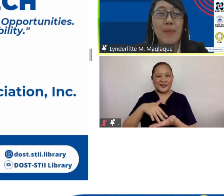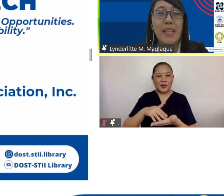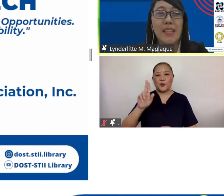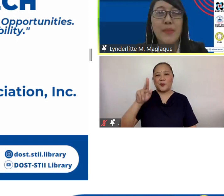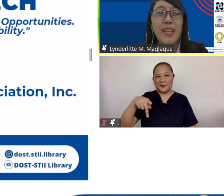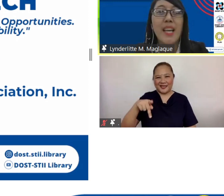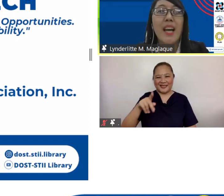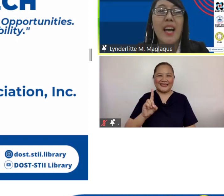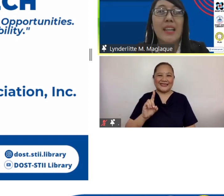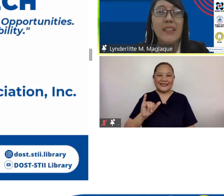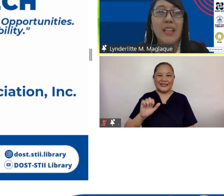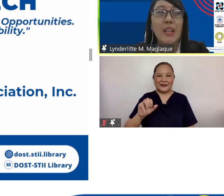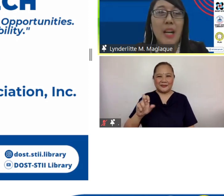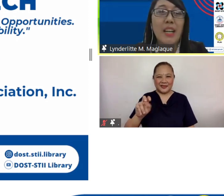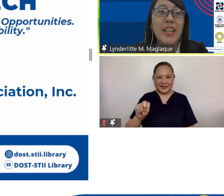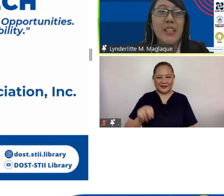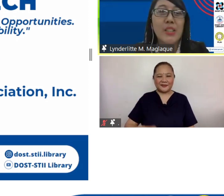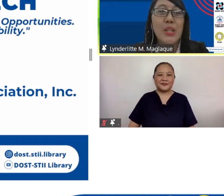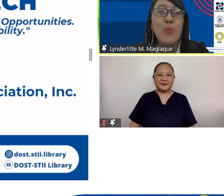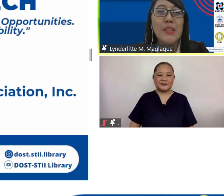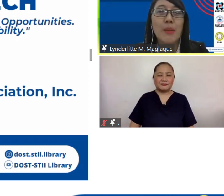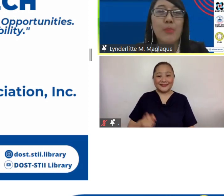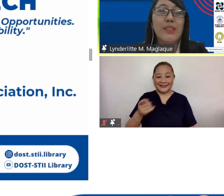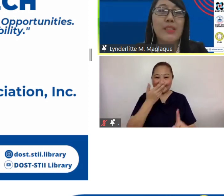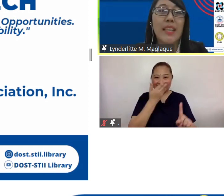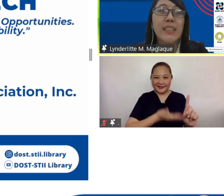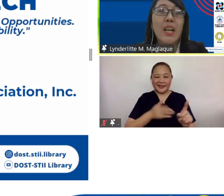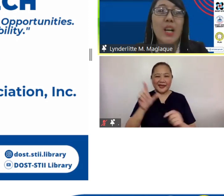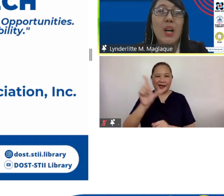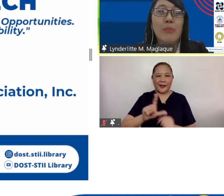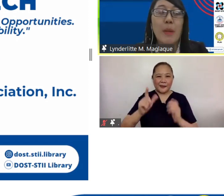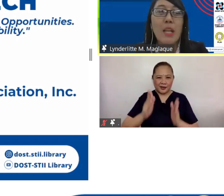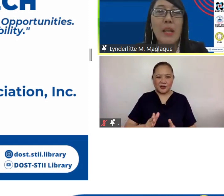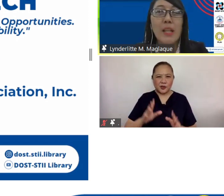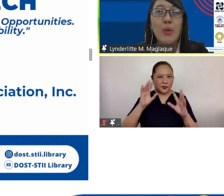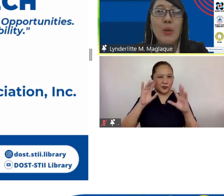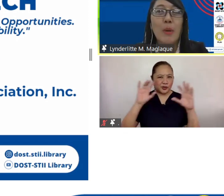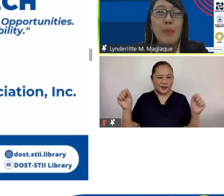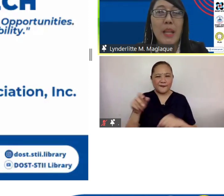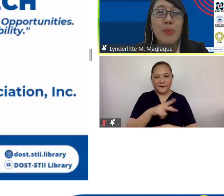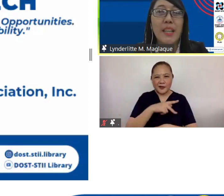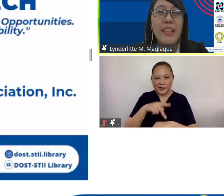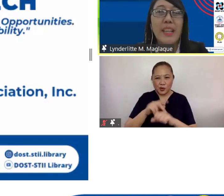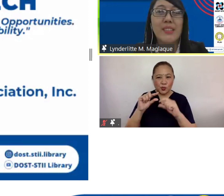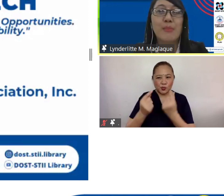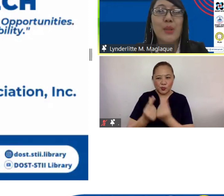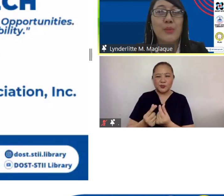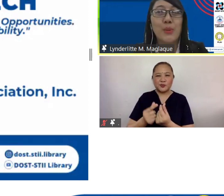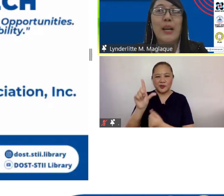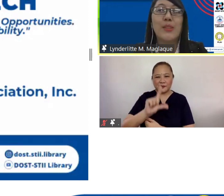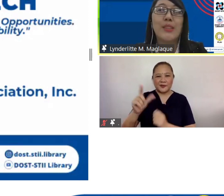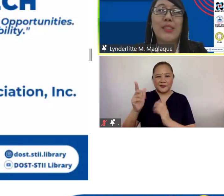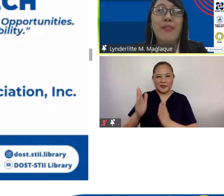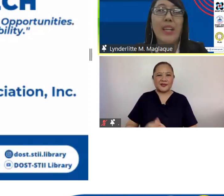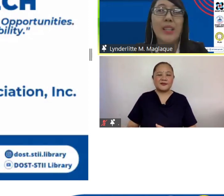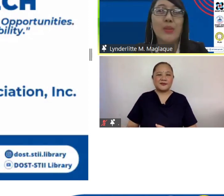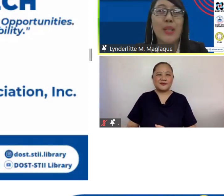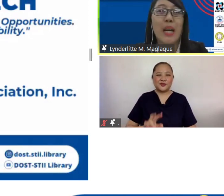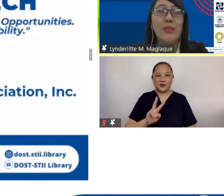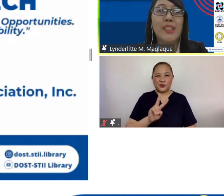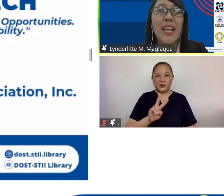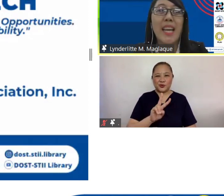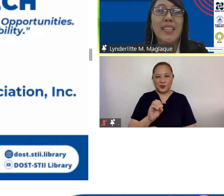Diliman. As a librarian, she was the president of the Philippine Group of Librarians from 2007